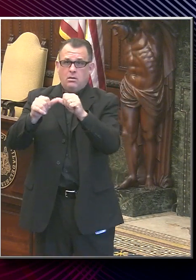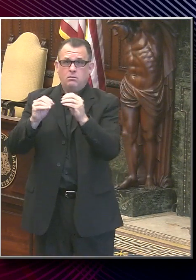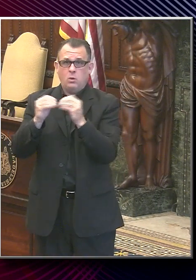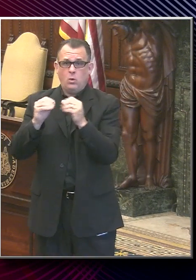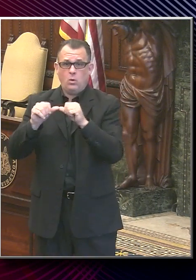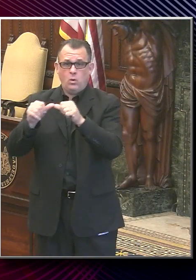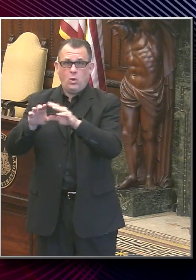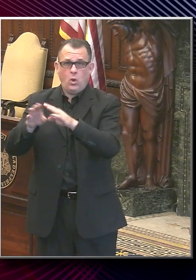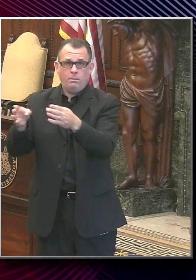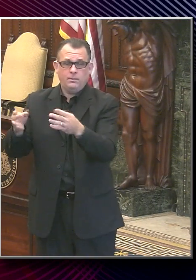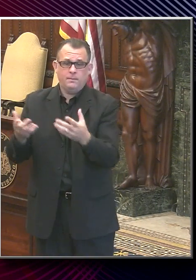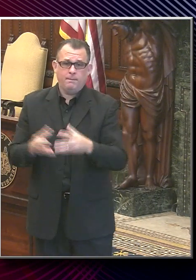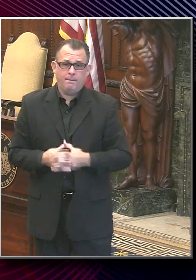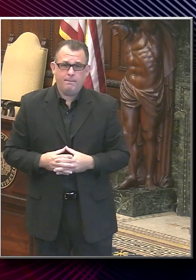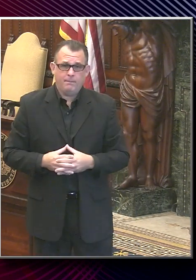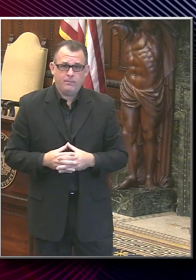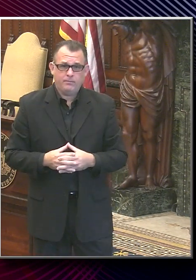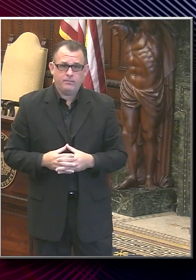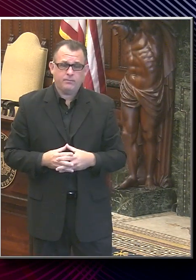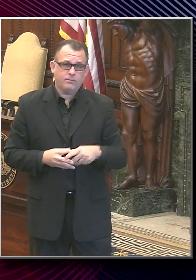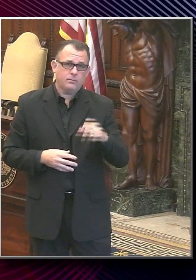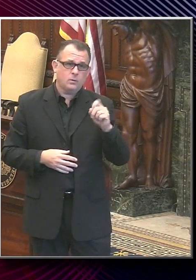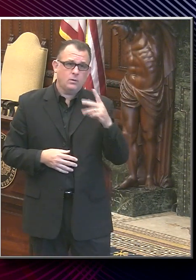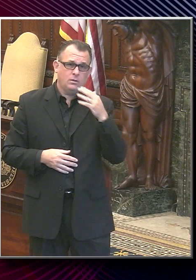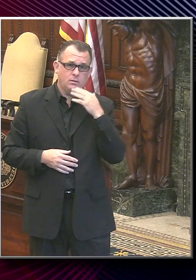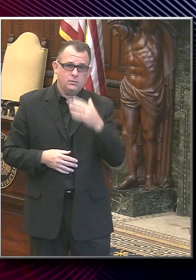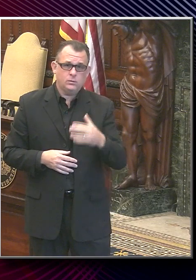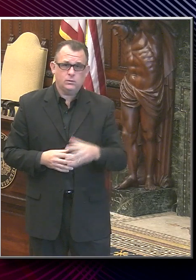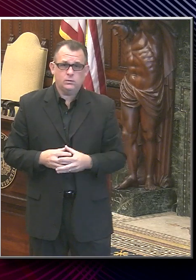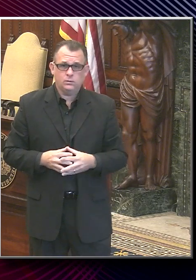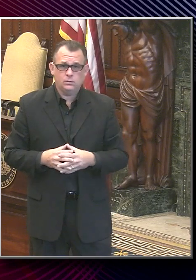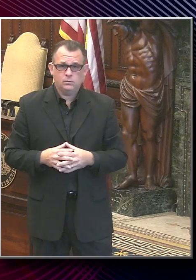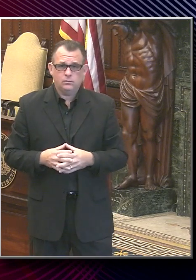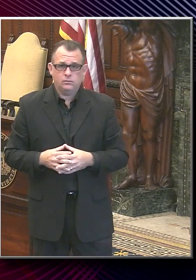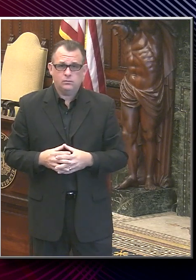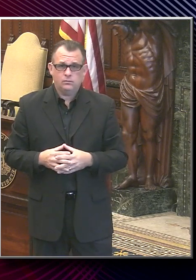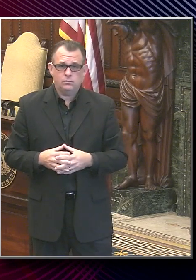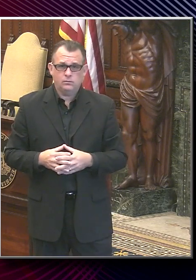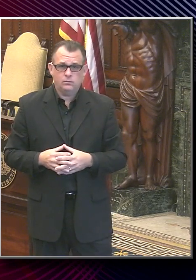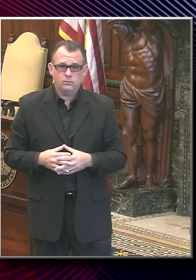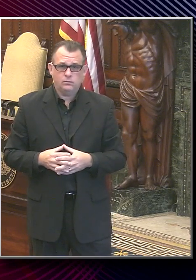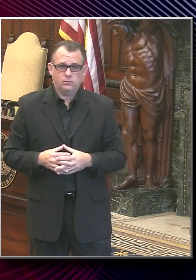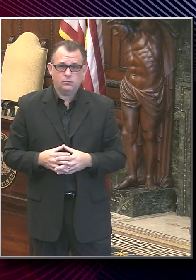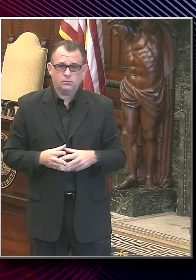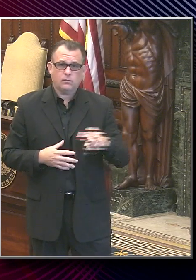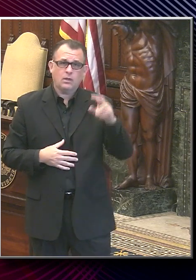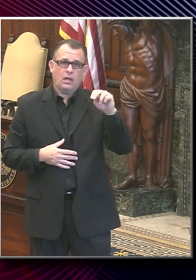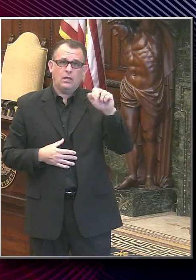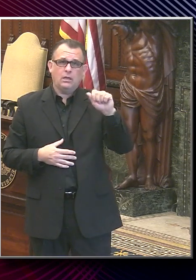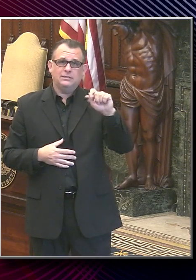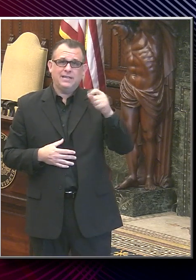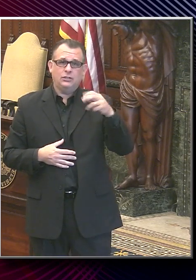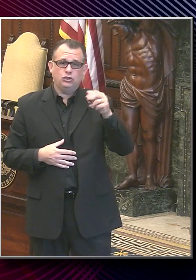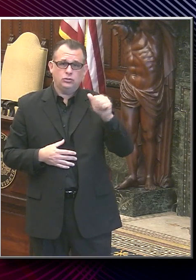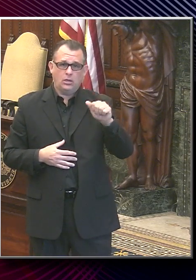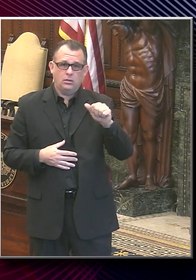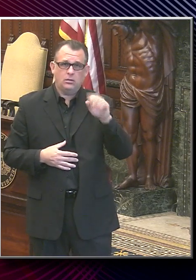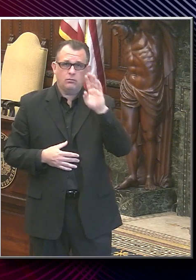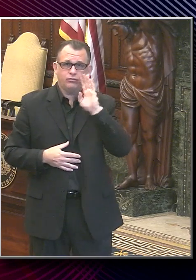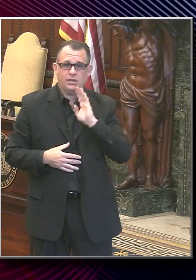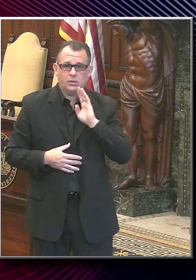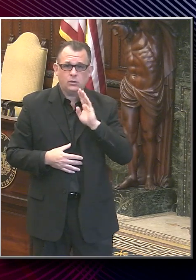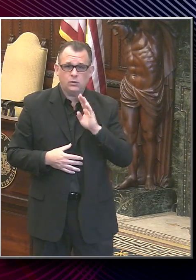Okay, thanks. That was it. All right. Thank you, Christian. Let's go to Natasha Brown of CBS 3.